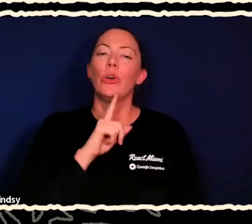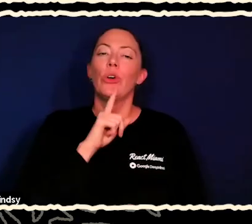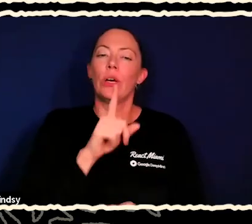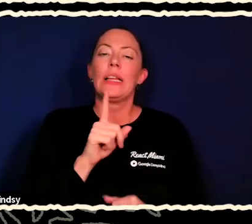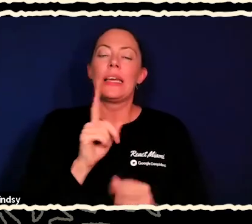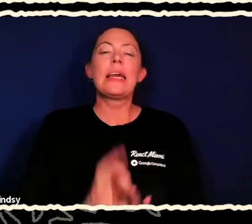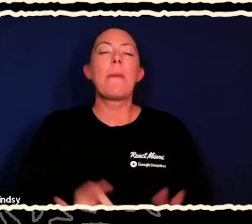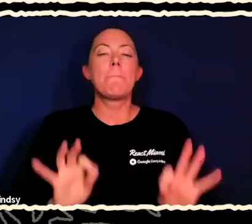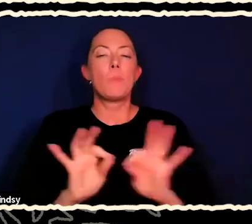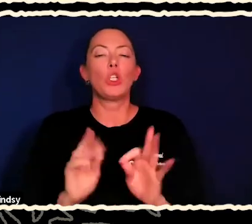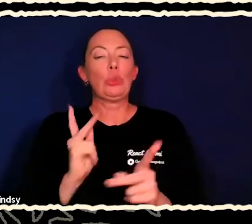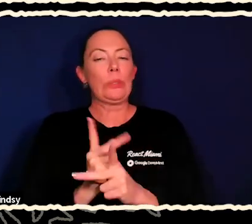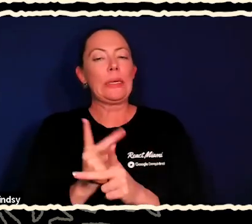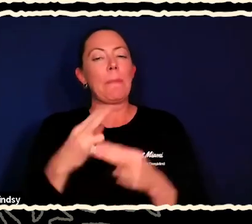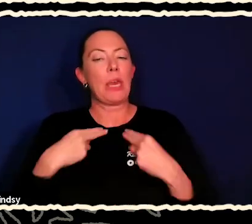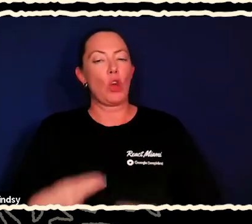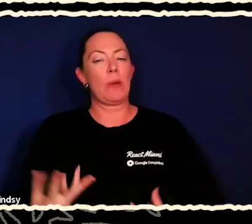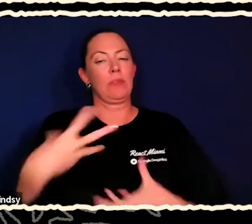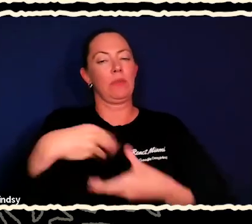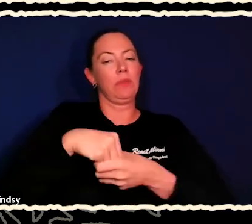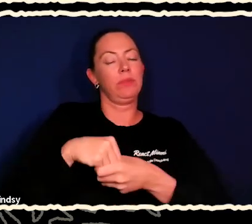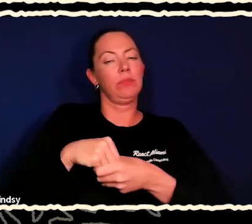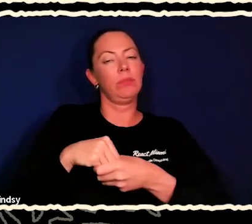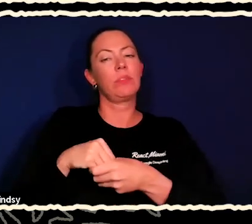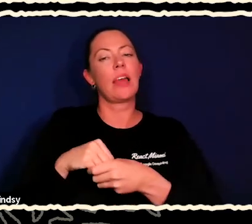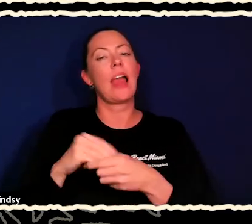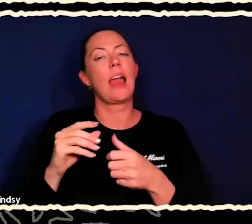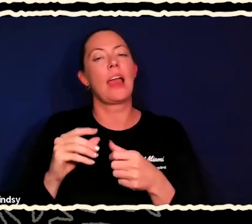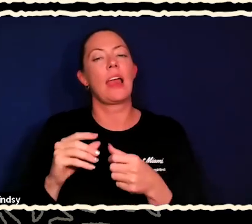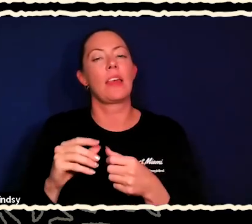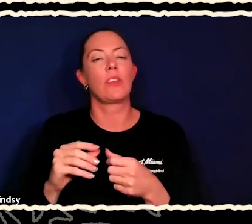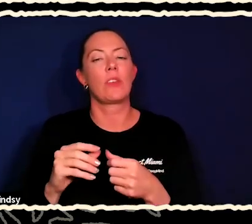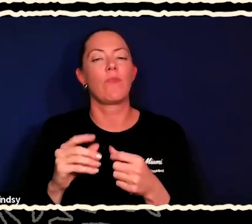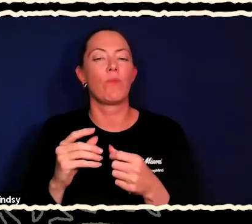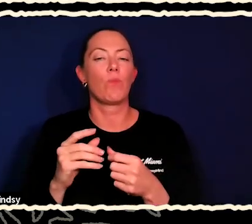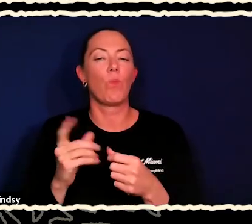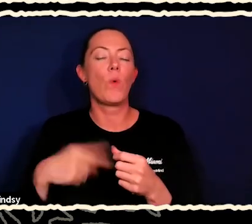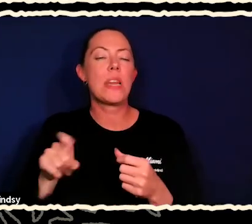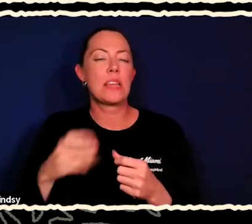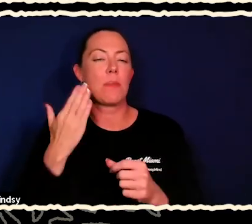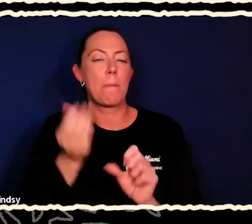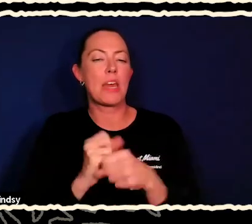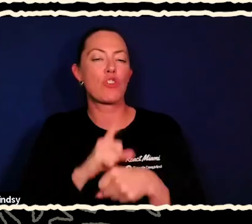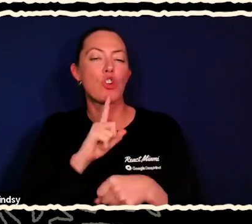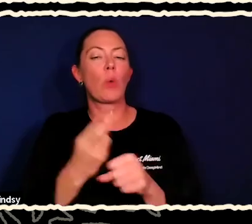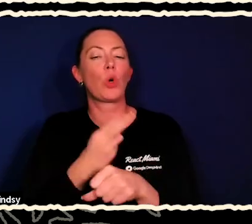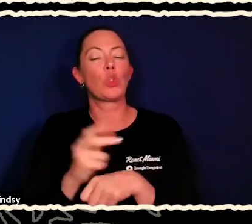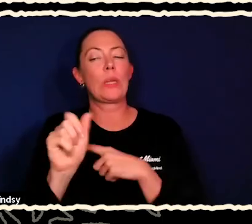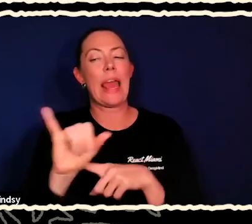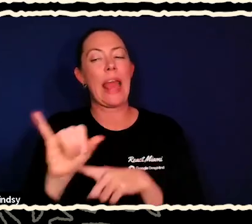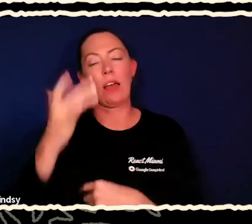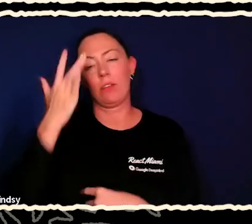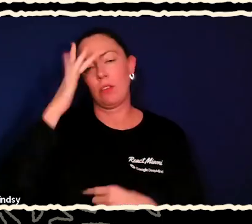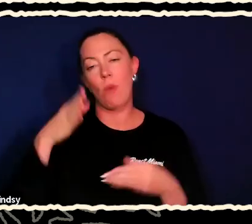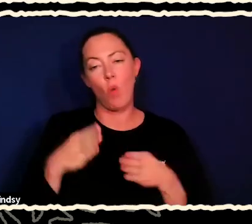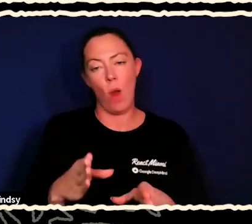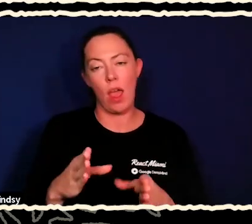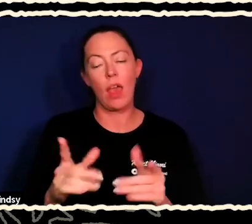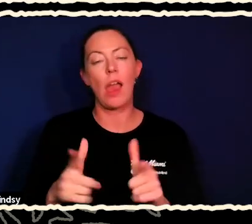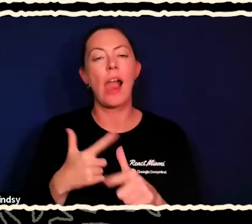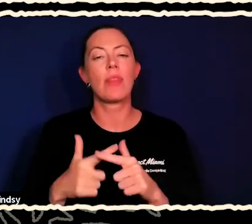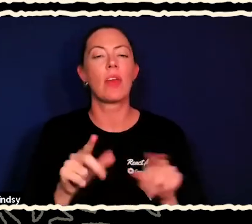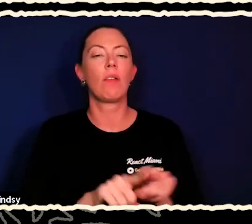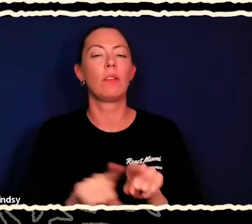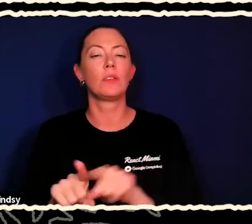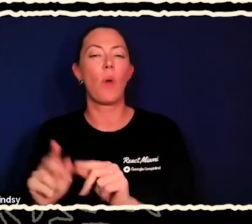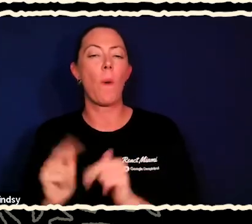ways. And then compound on all of these things to build things that survive, things that are